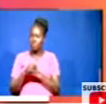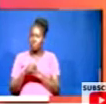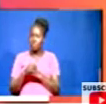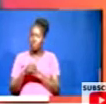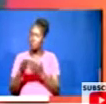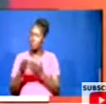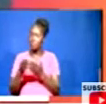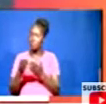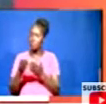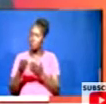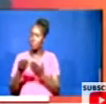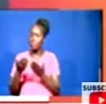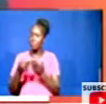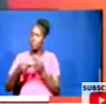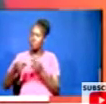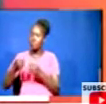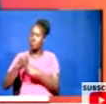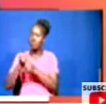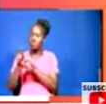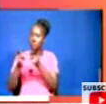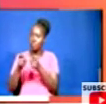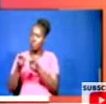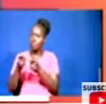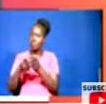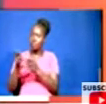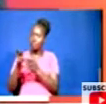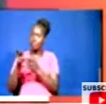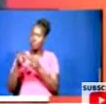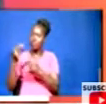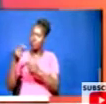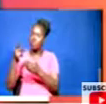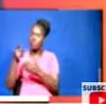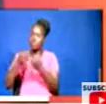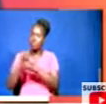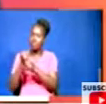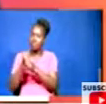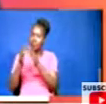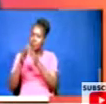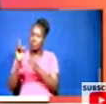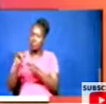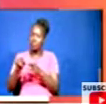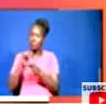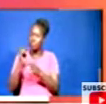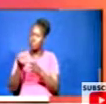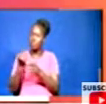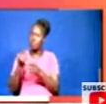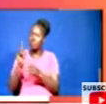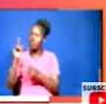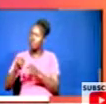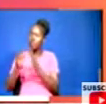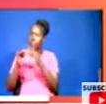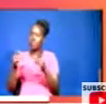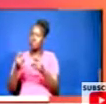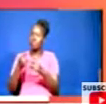that usually drive prices up, is what will bring the cost of housing down. So we are not talking about just low-cost housing. I think what the